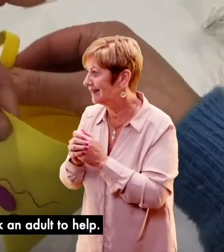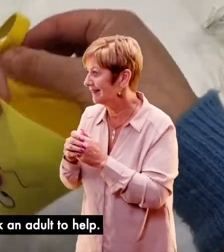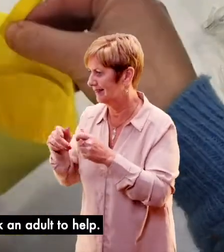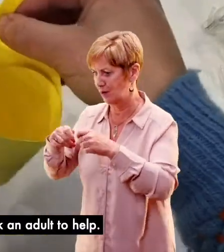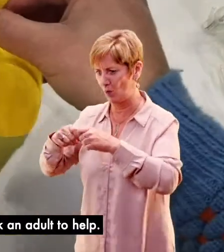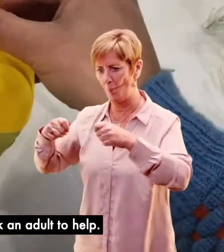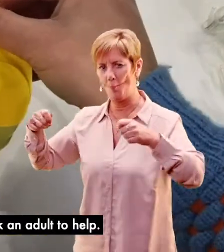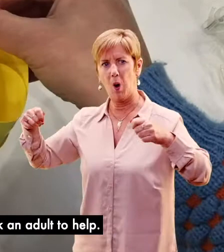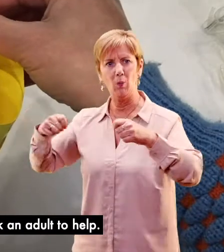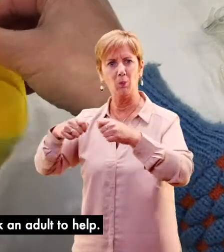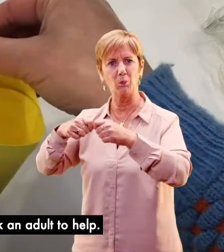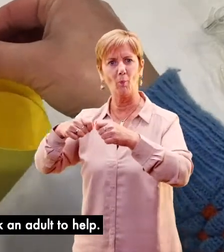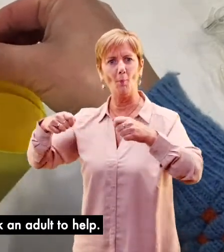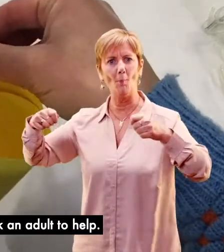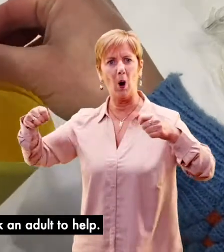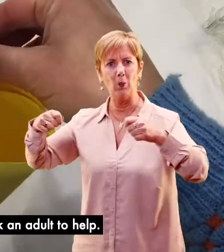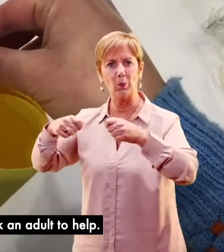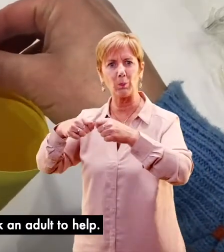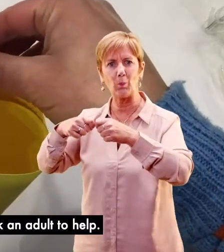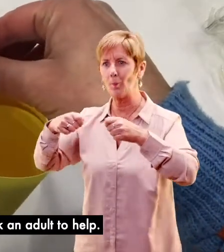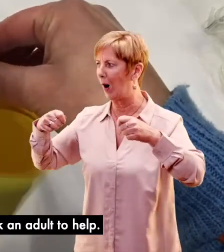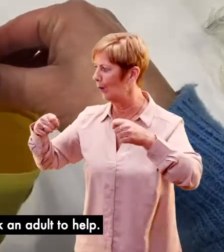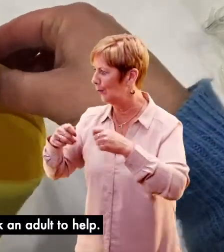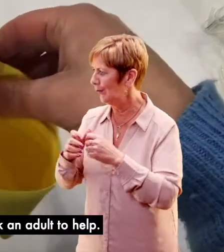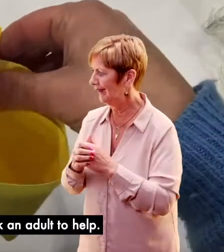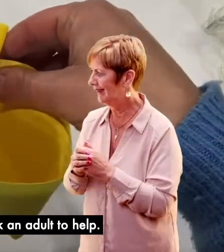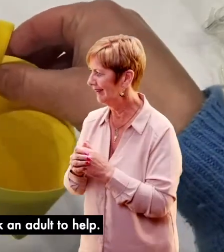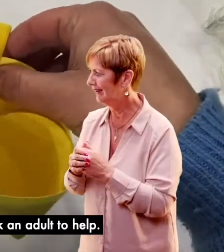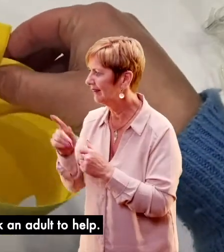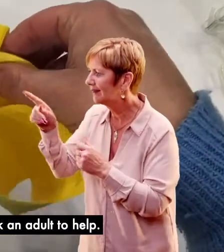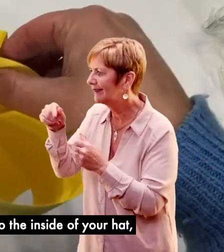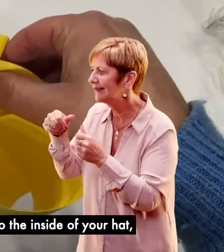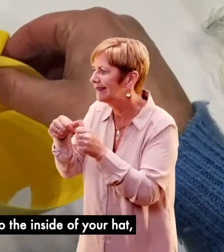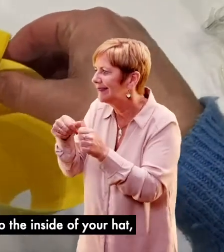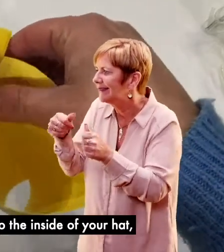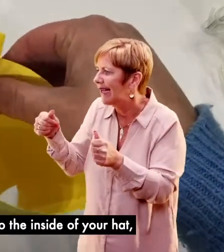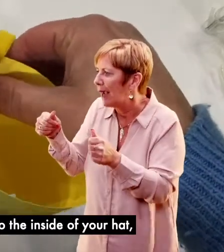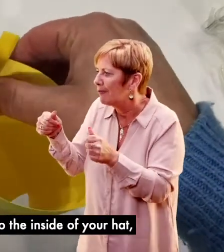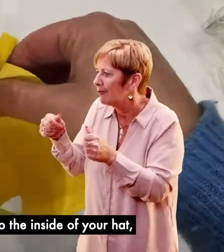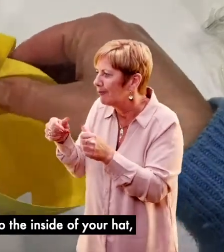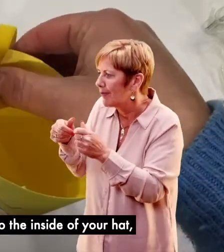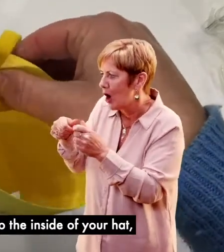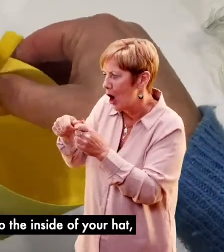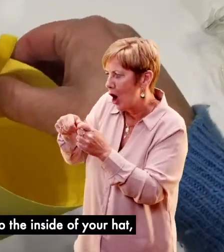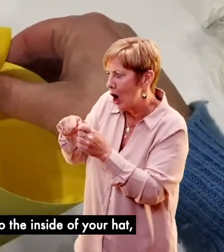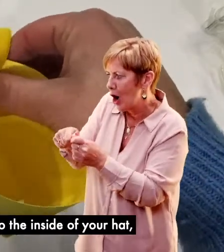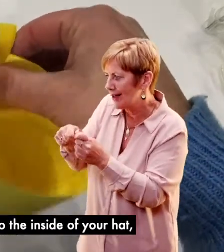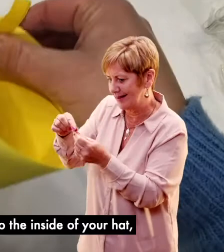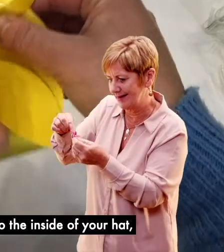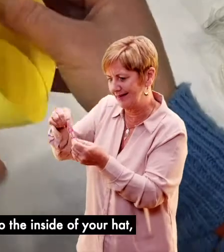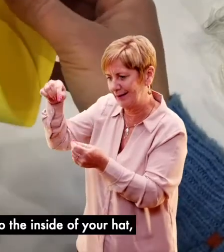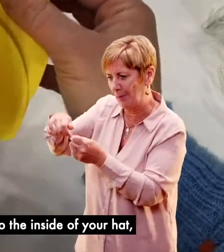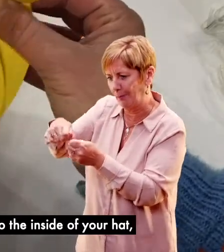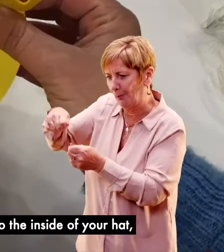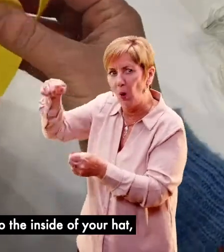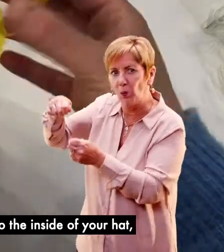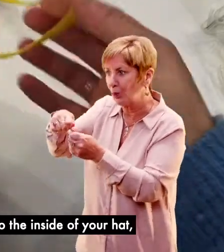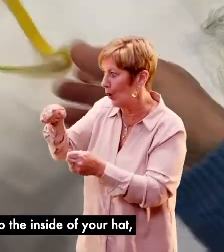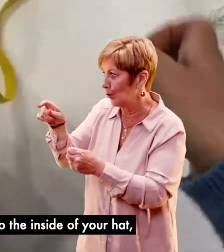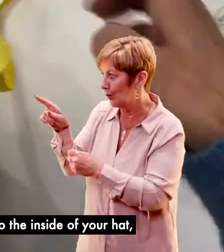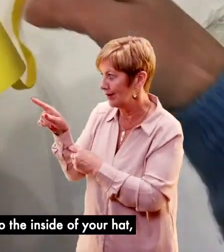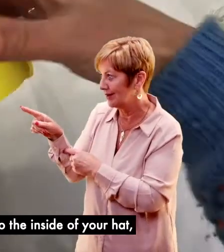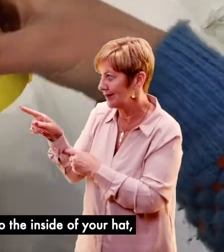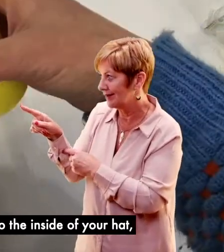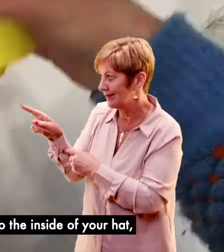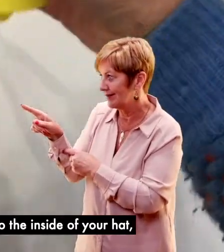This is the fiddly part, so you might want to ask an adult to help. With some sellotape, tape one end of your elastic to